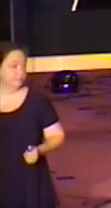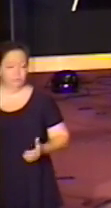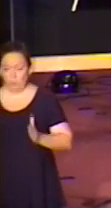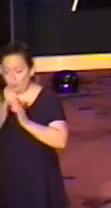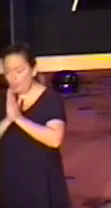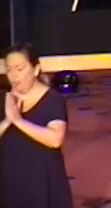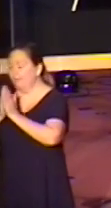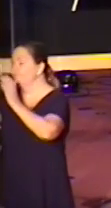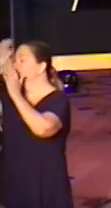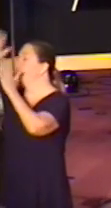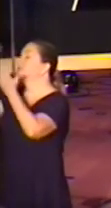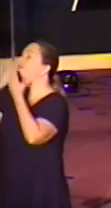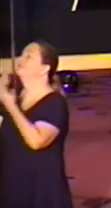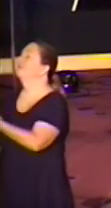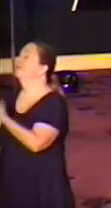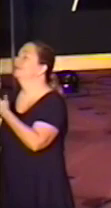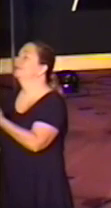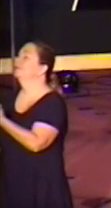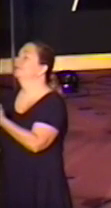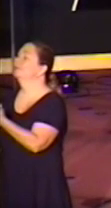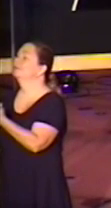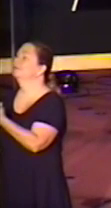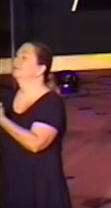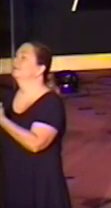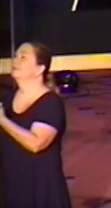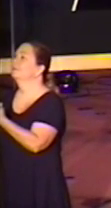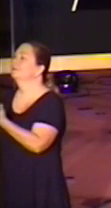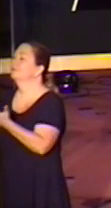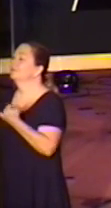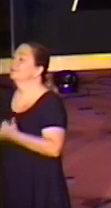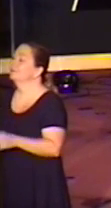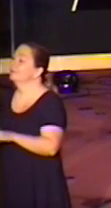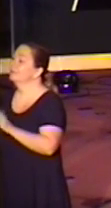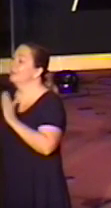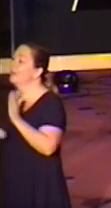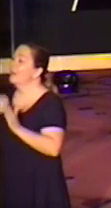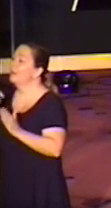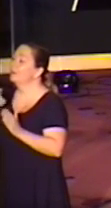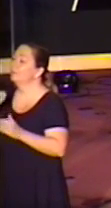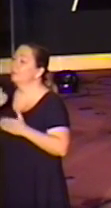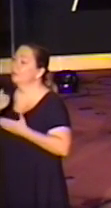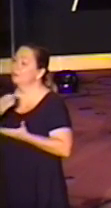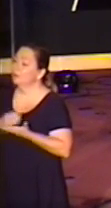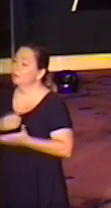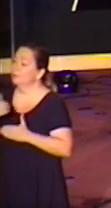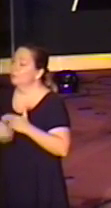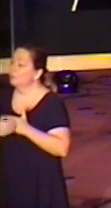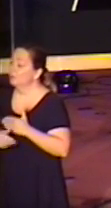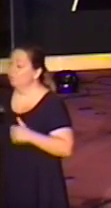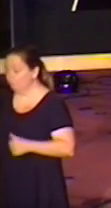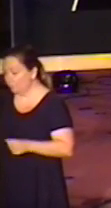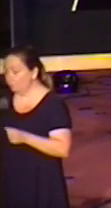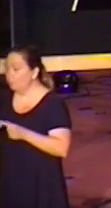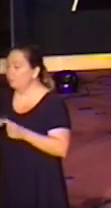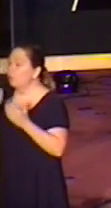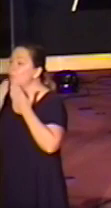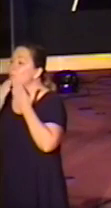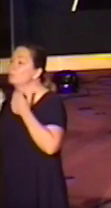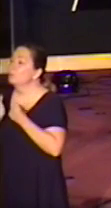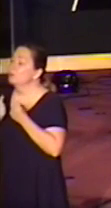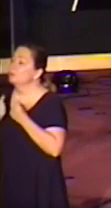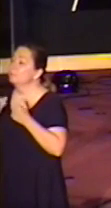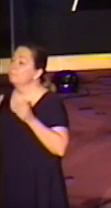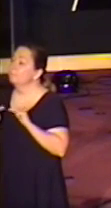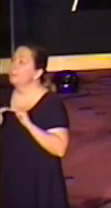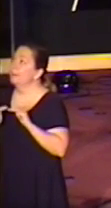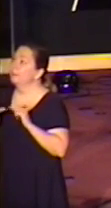Let's pray. Father, thank you. But in this communion time, we remember a price was paid. Jesus gave his